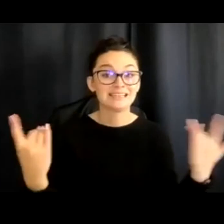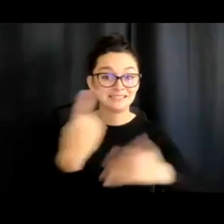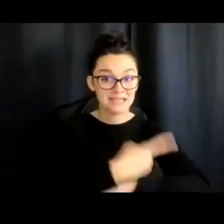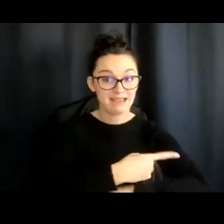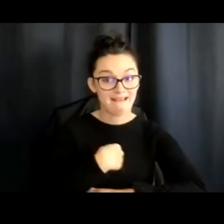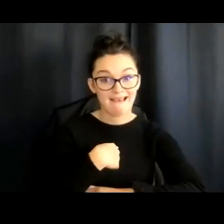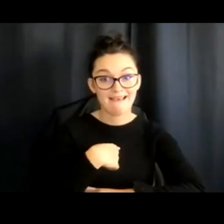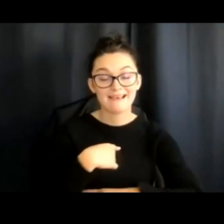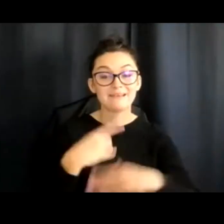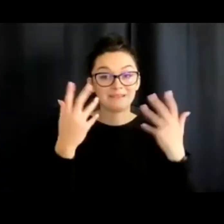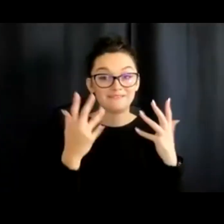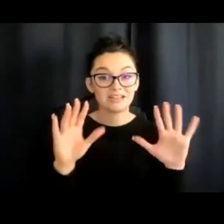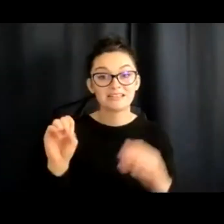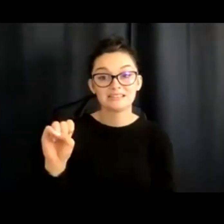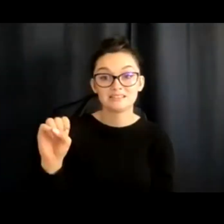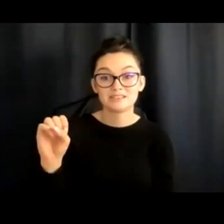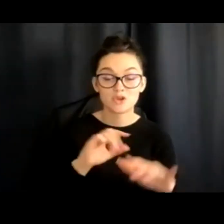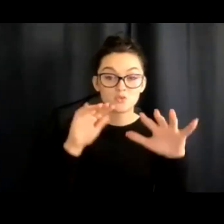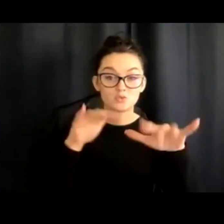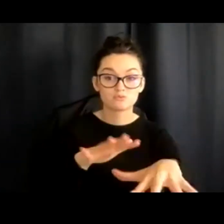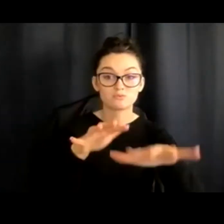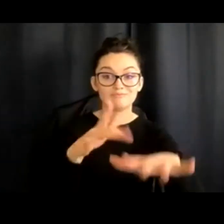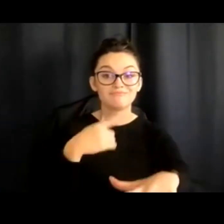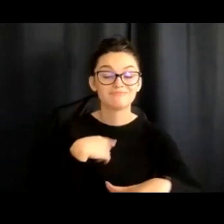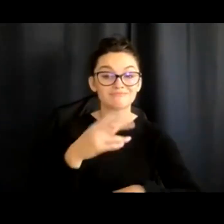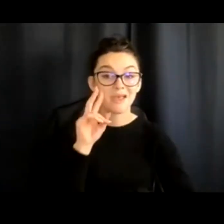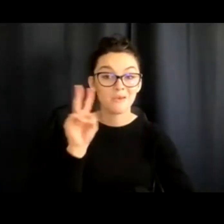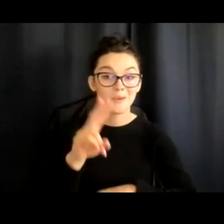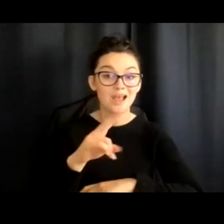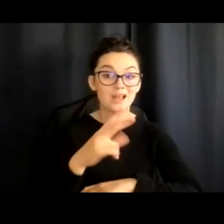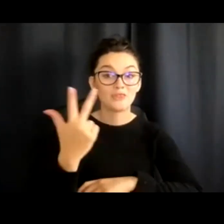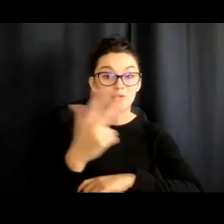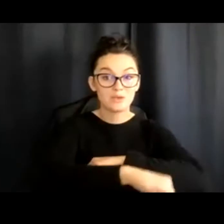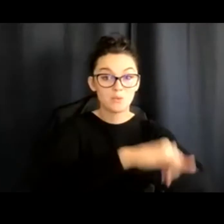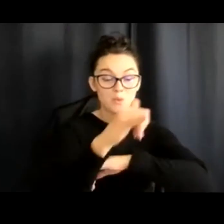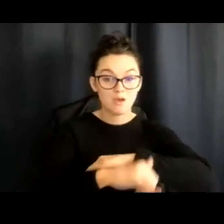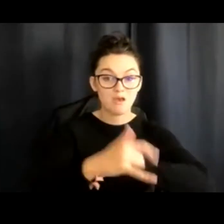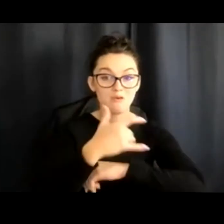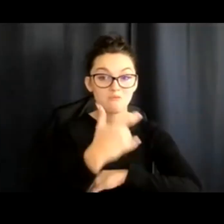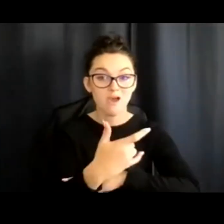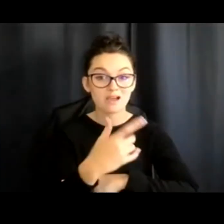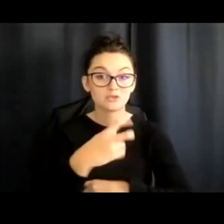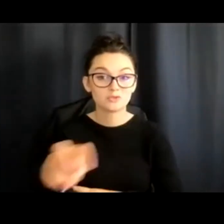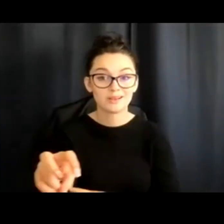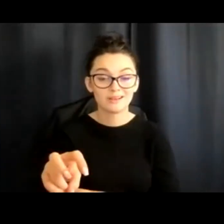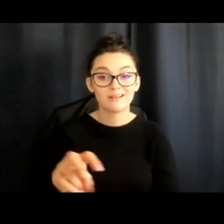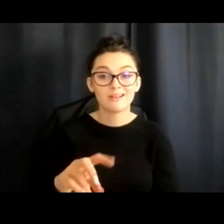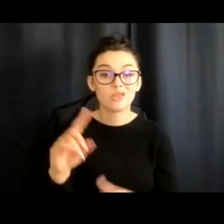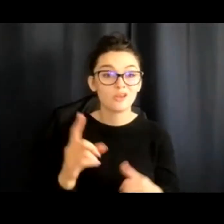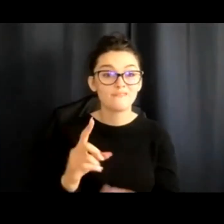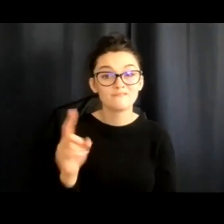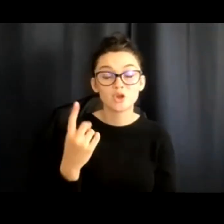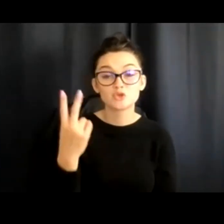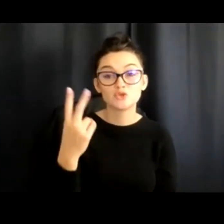just got off the ocean. We had whales. I went on 3 whale watching trips. But on the first 2 trips, we had about